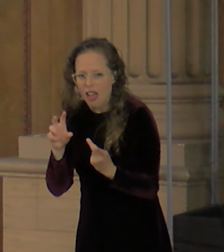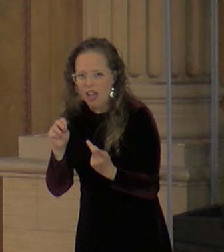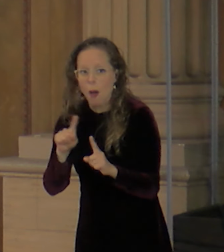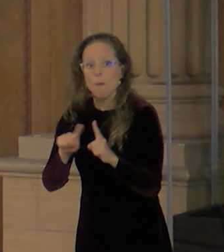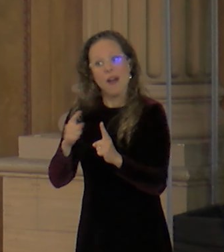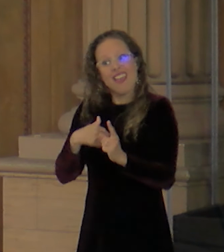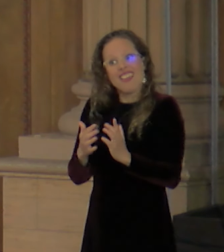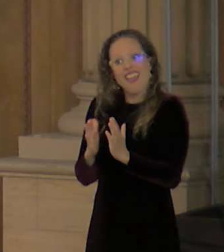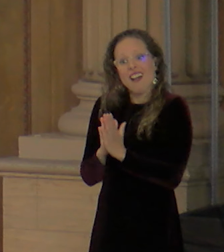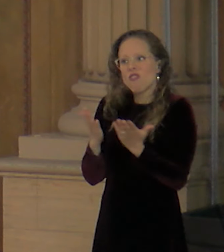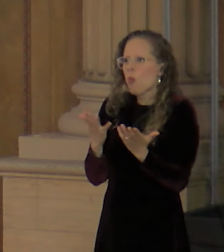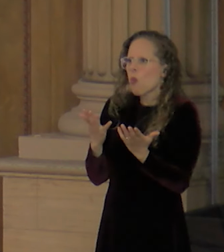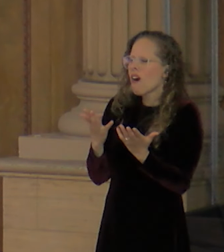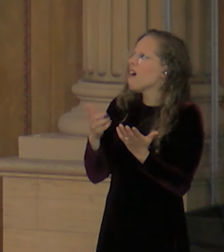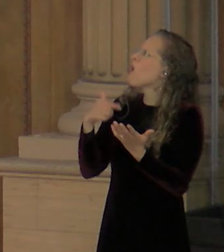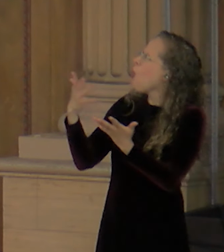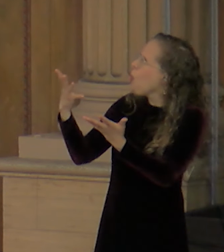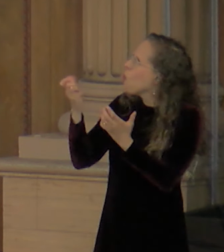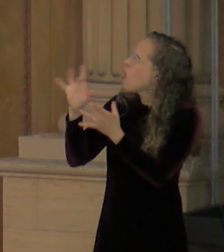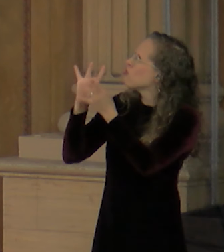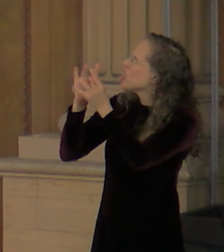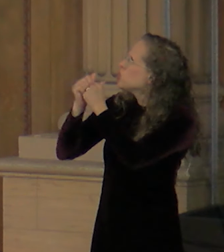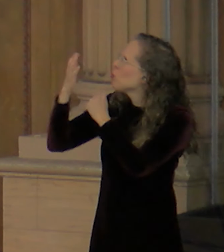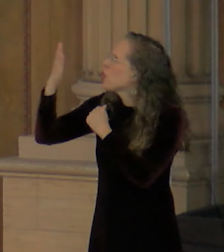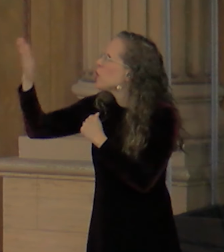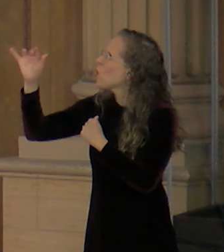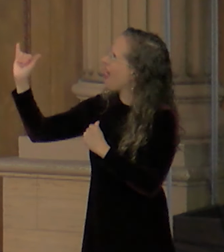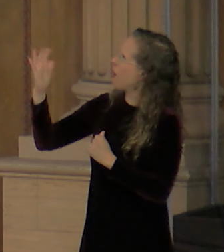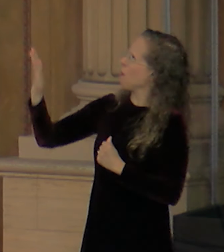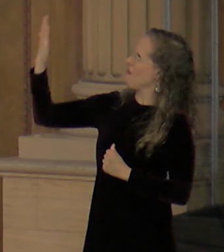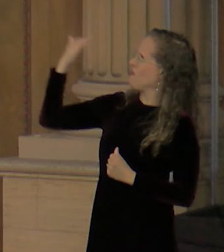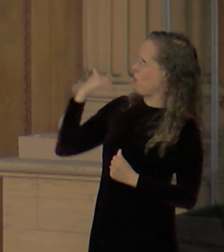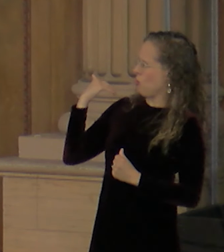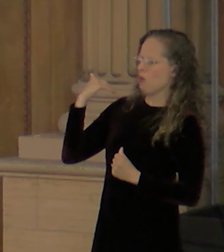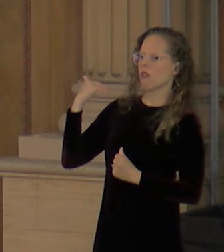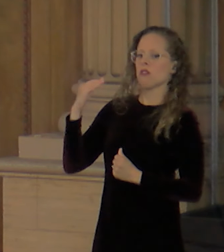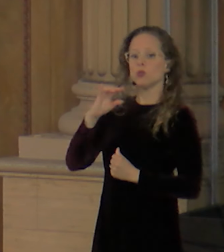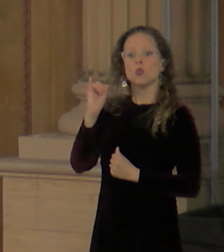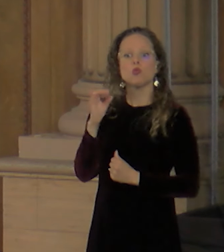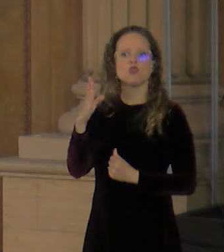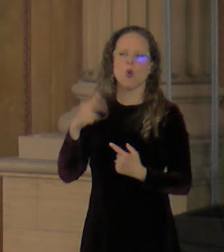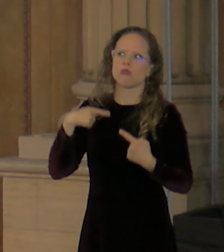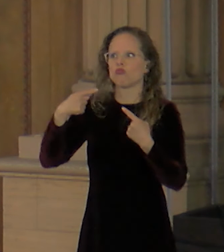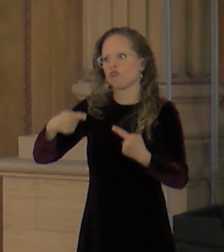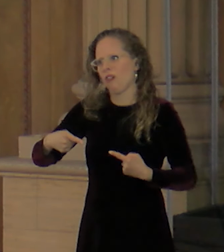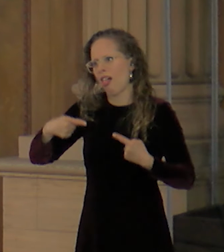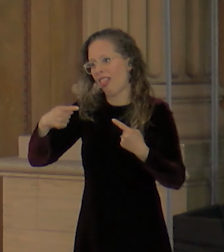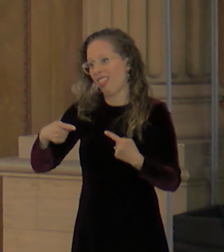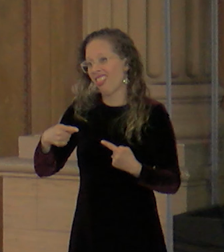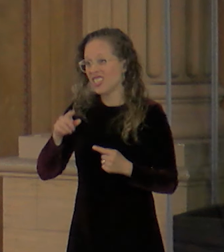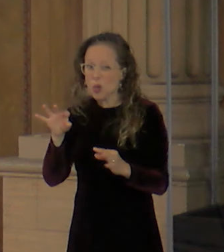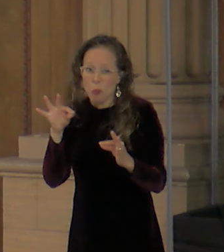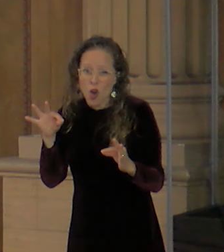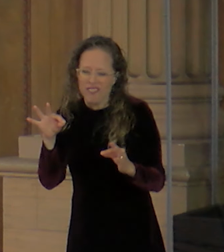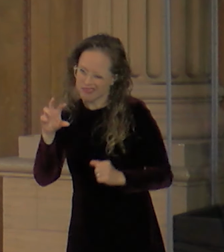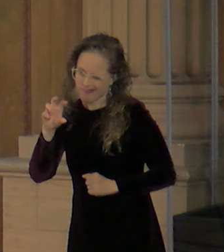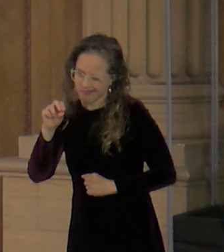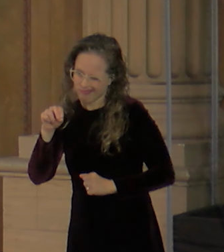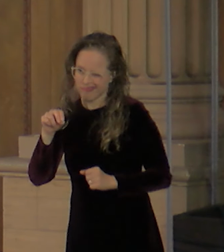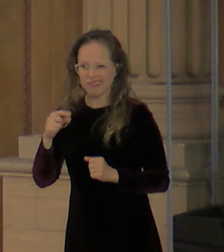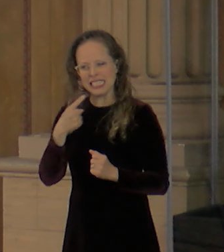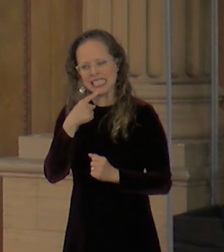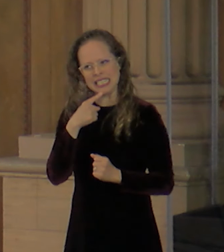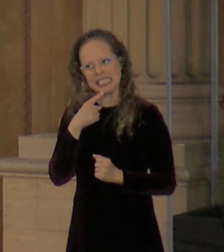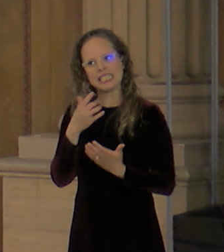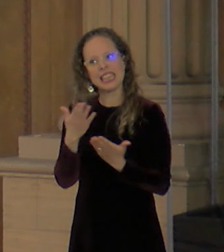relationship with God that he once knew. And so Job throughout this book wrestles, and he's not perfect. He says some things he regrets later, but he does